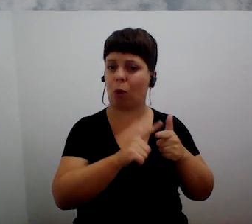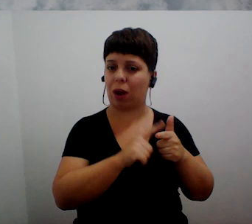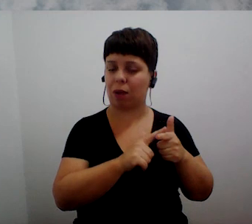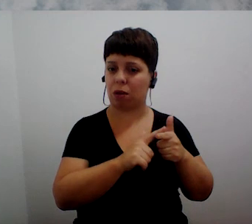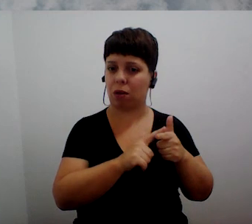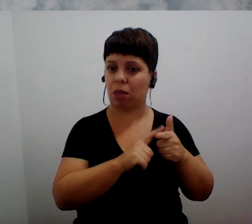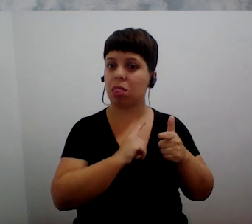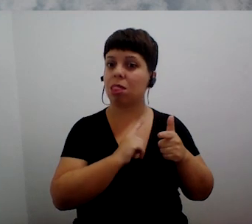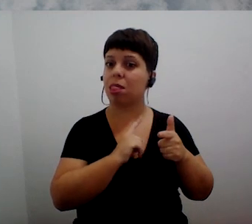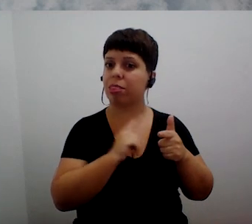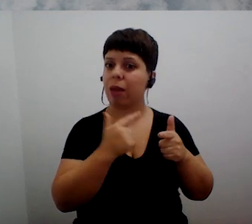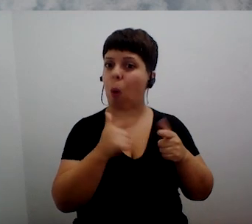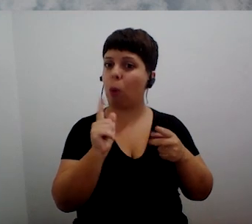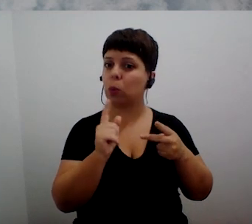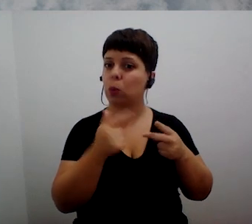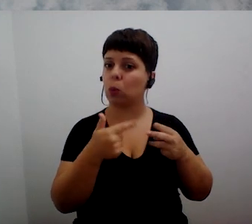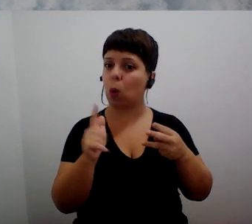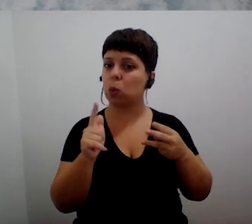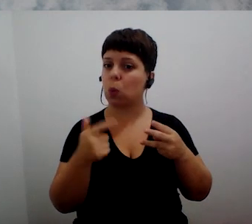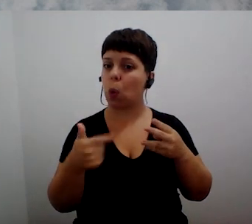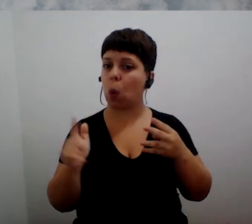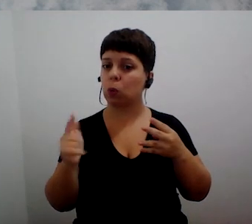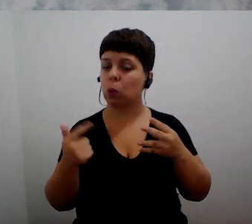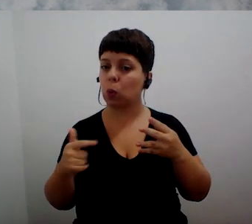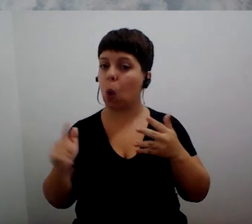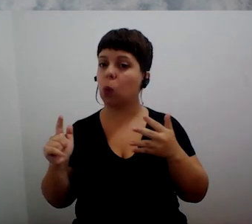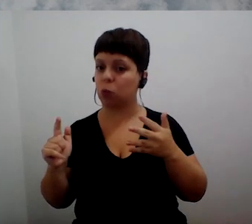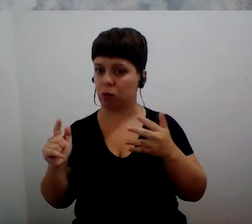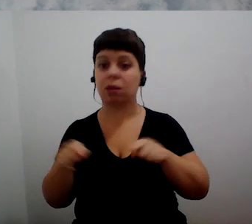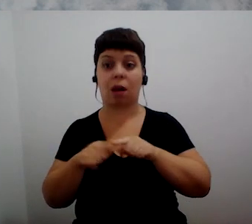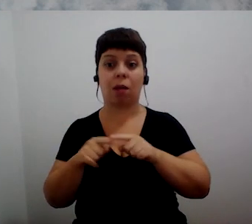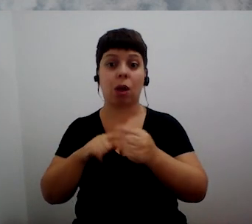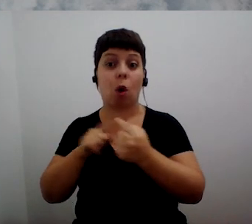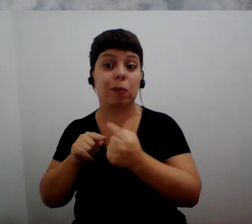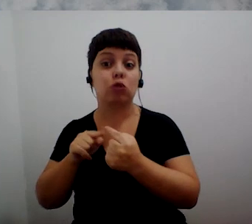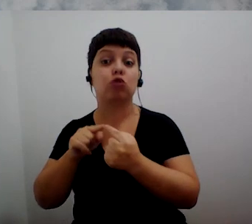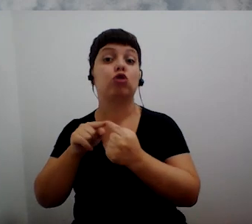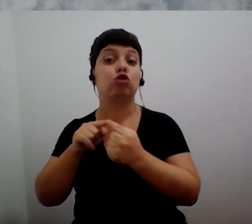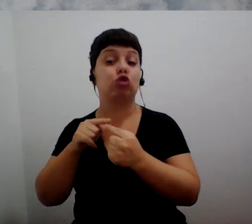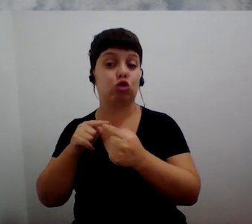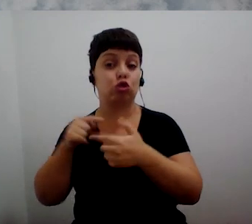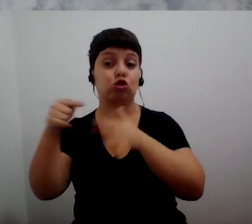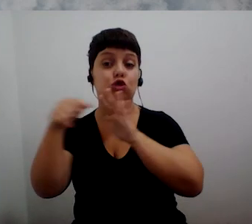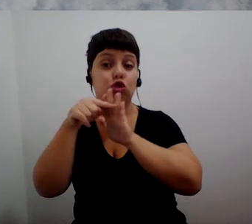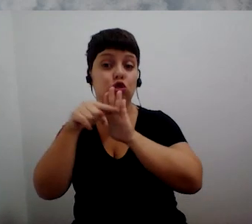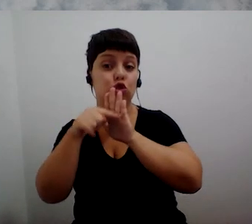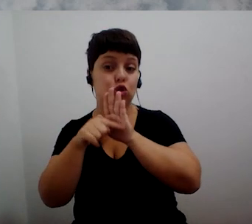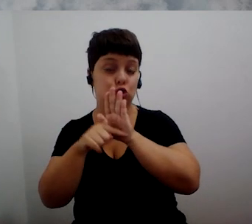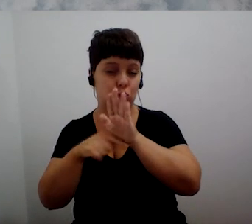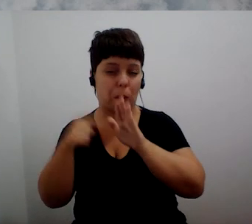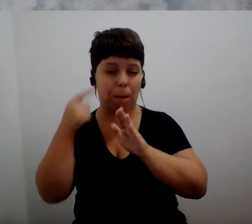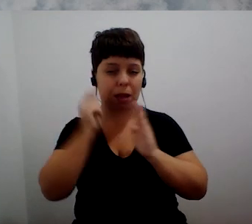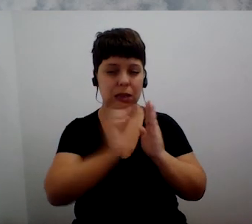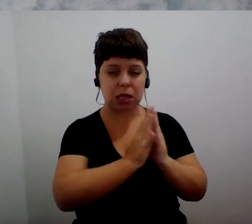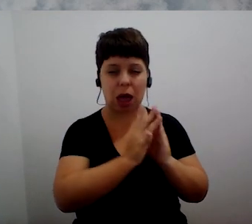other goals when we think on this decade, on the future of the ocean. And